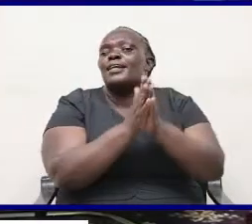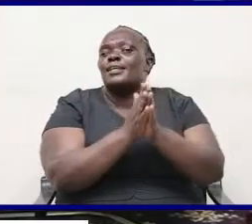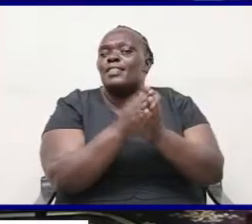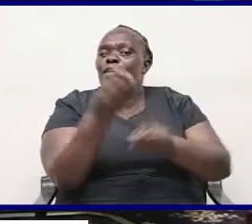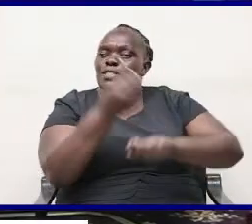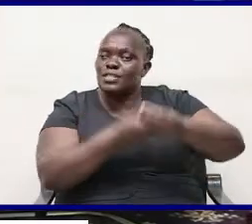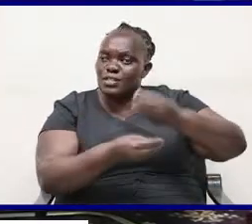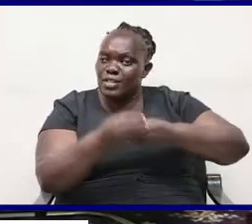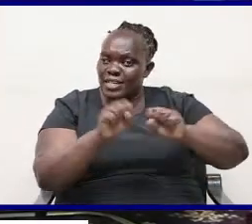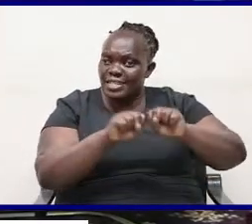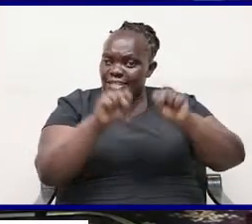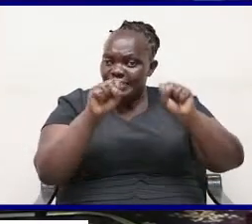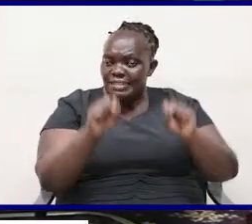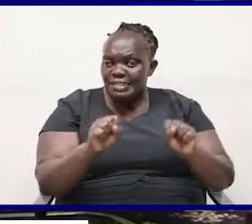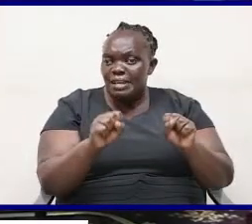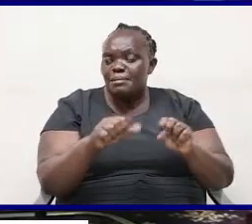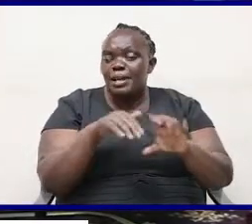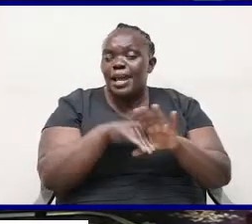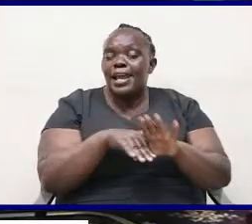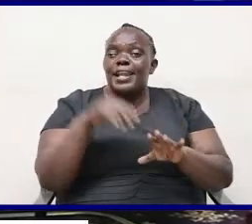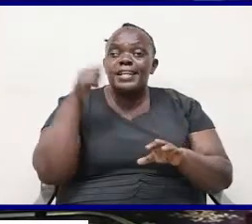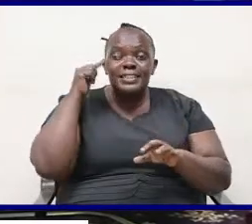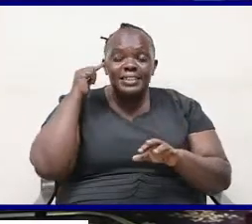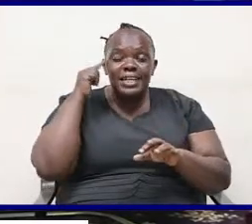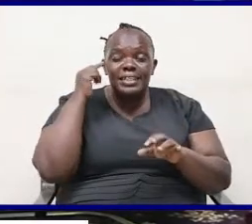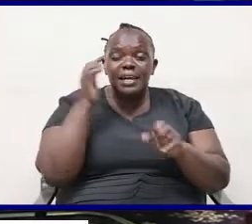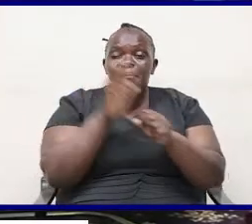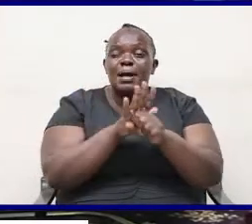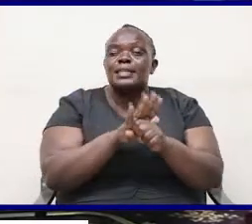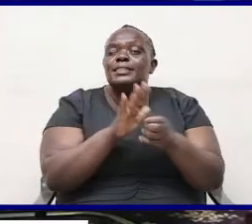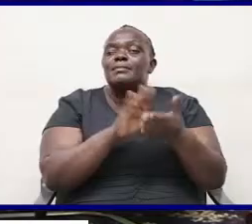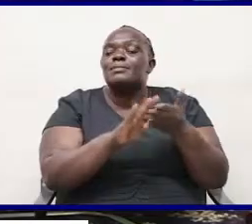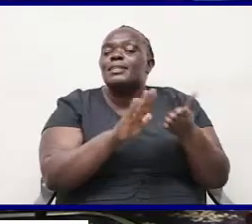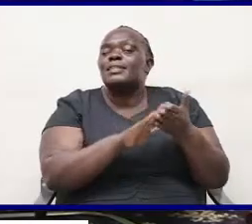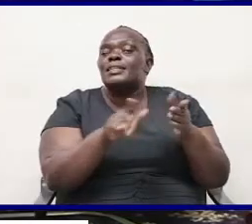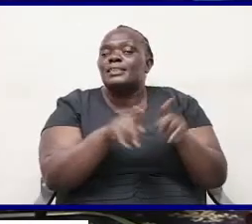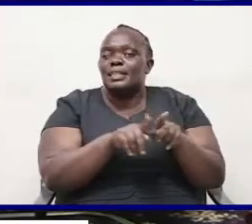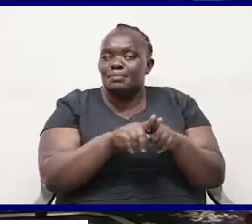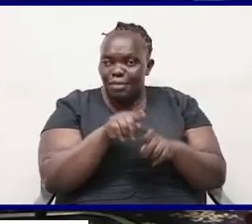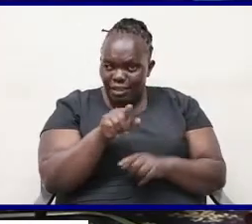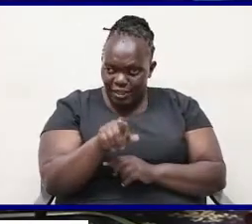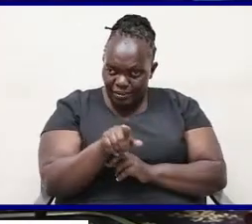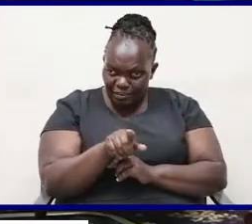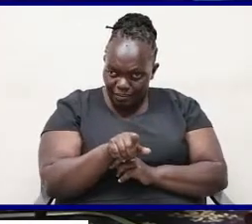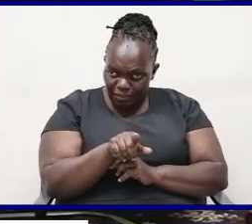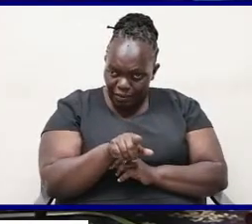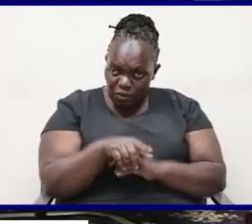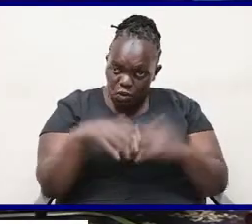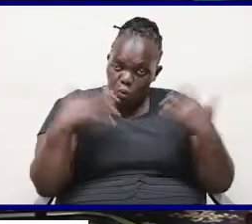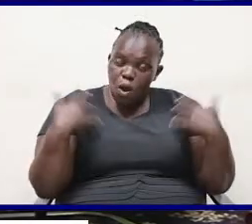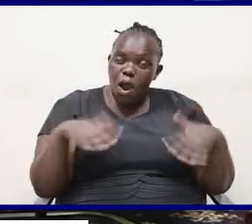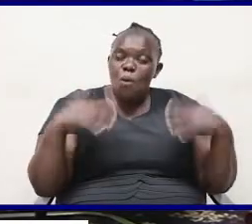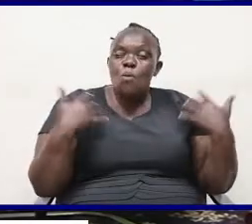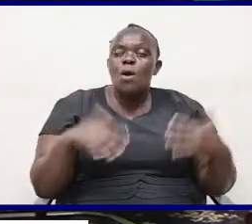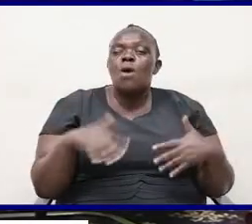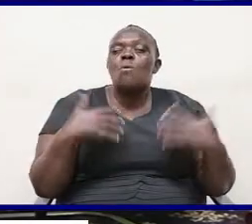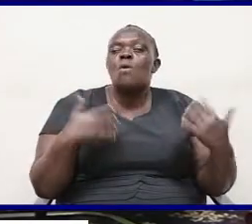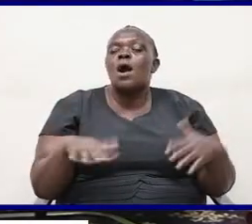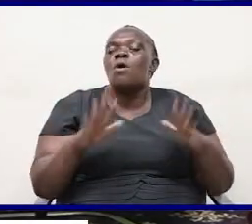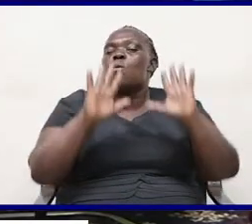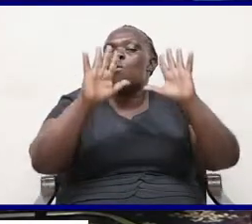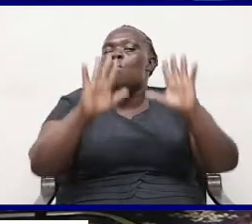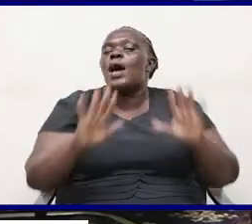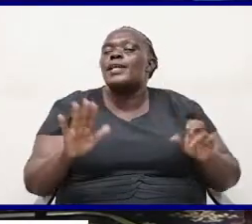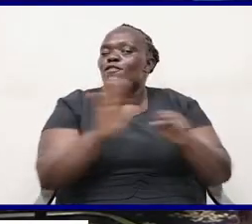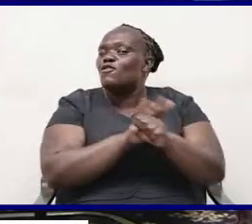the trade ecosystem with China much faster and penetrate the market Wow. in a quick time.